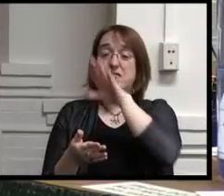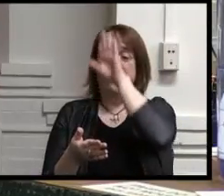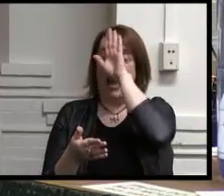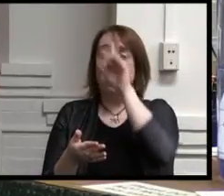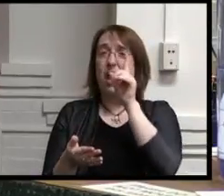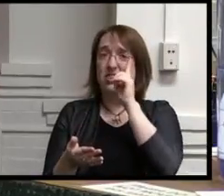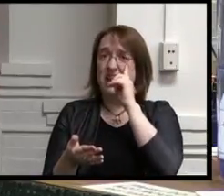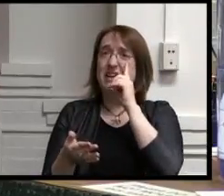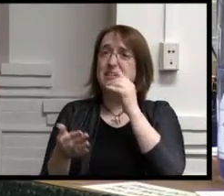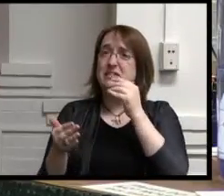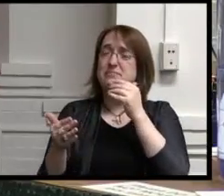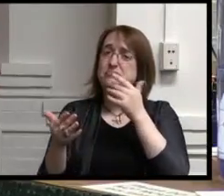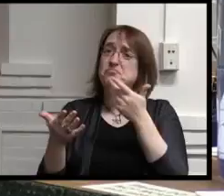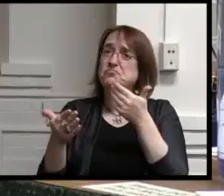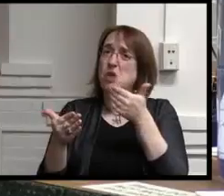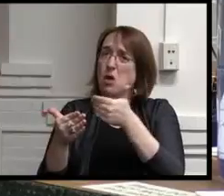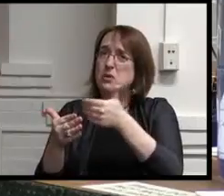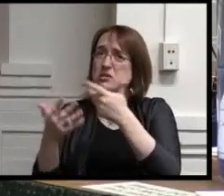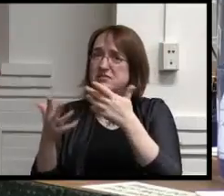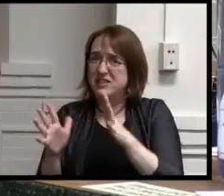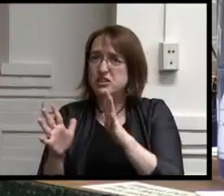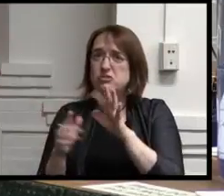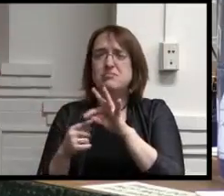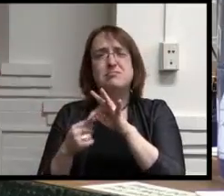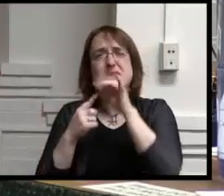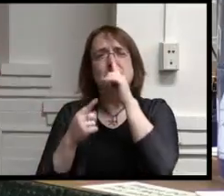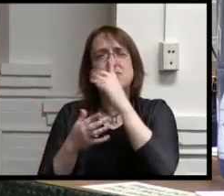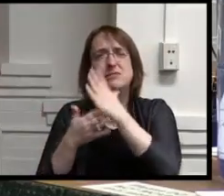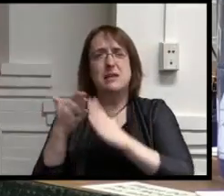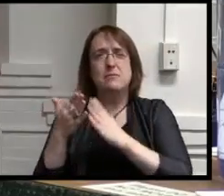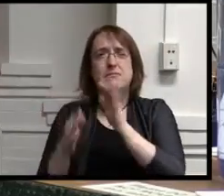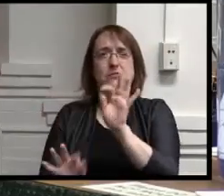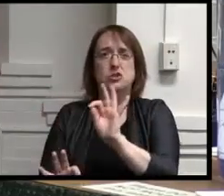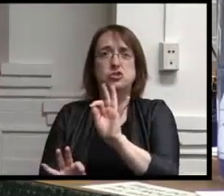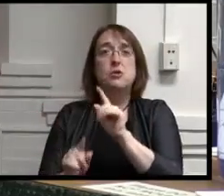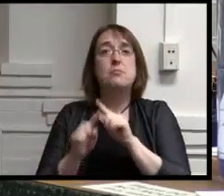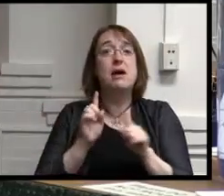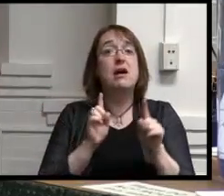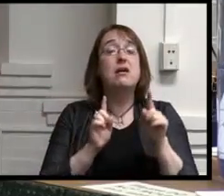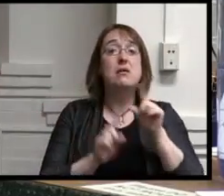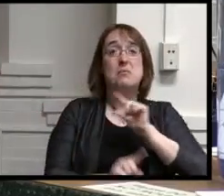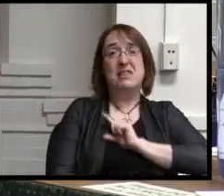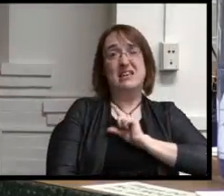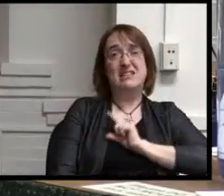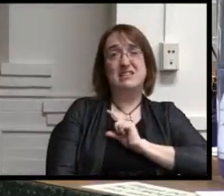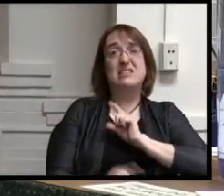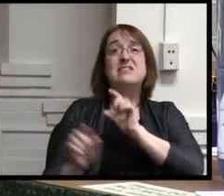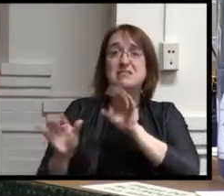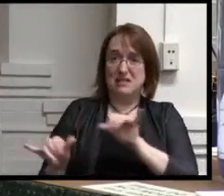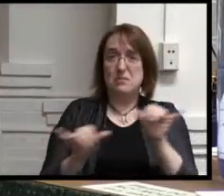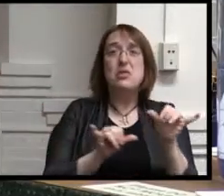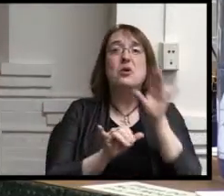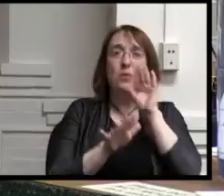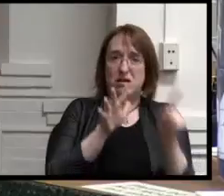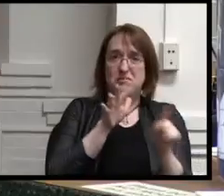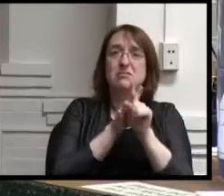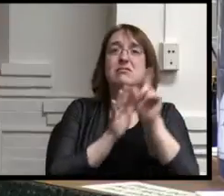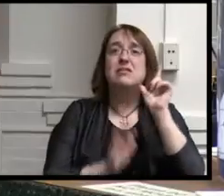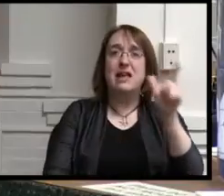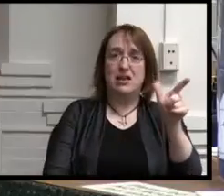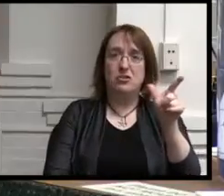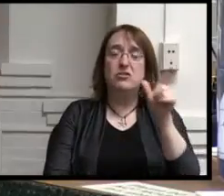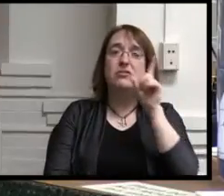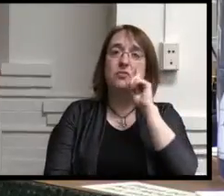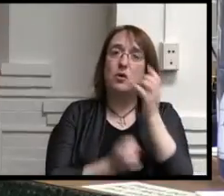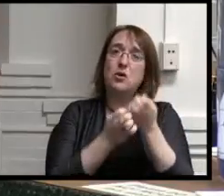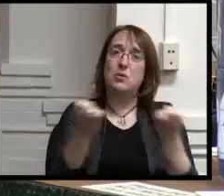that there won't be something more other than the furnishings I mentioned. But for police, there certainly will be some similar items to equip the